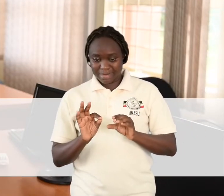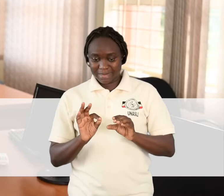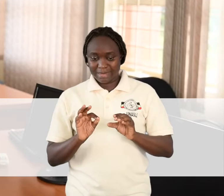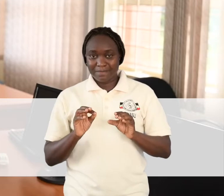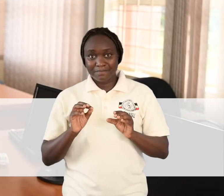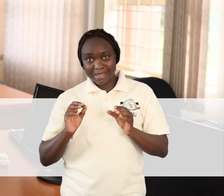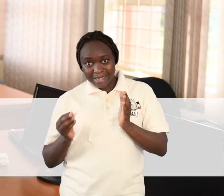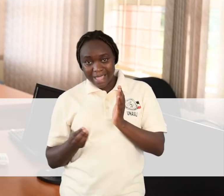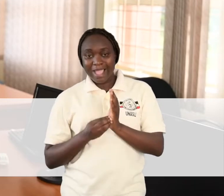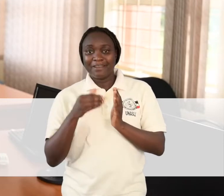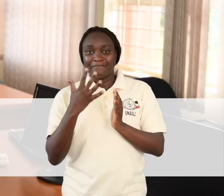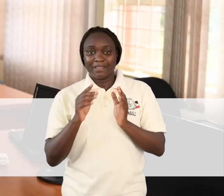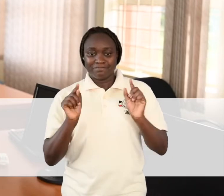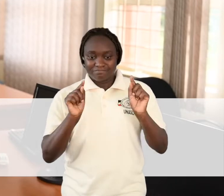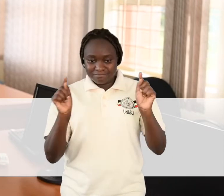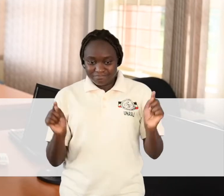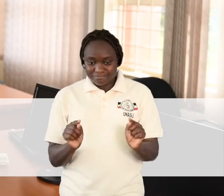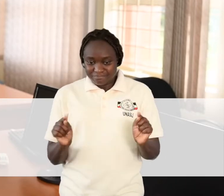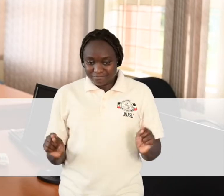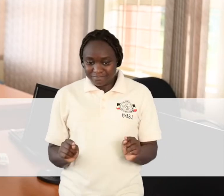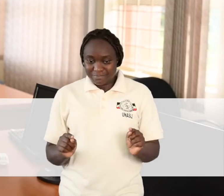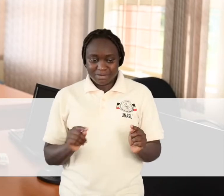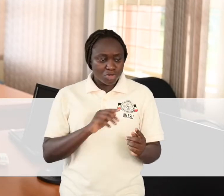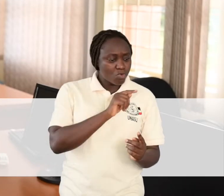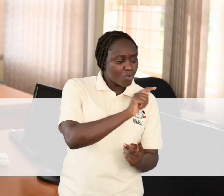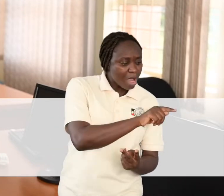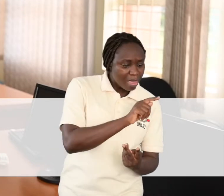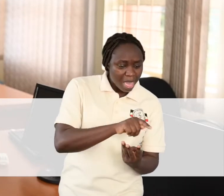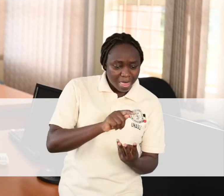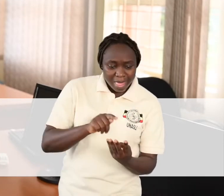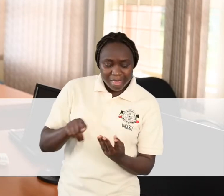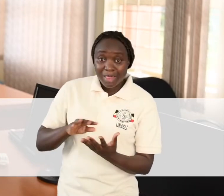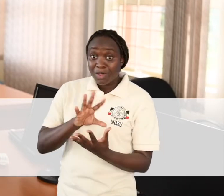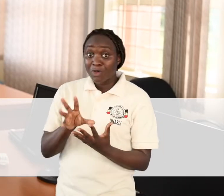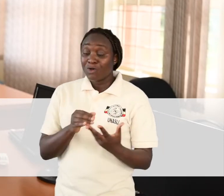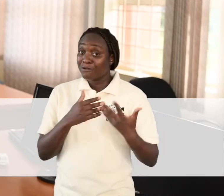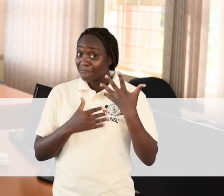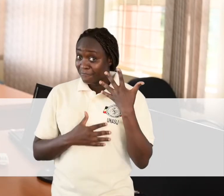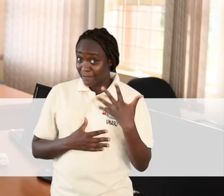5th subset. Are we together?